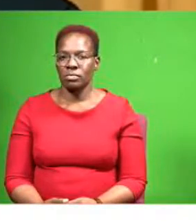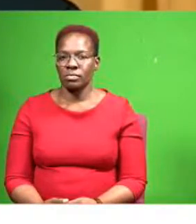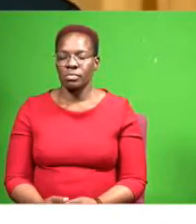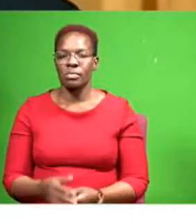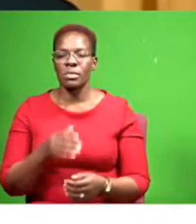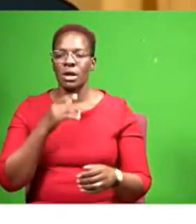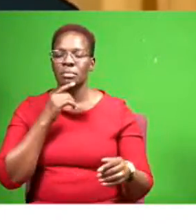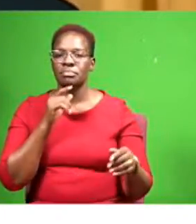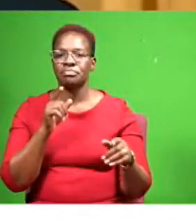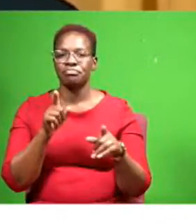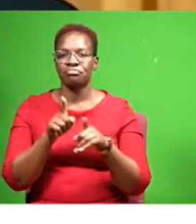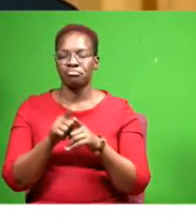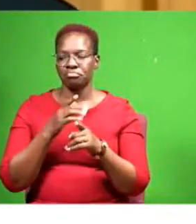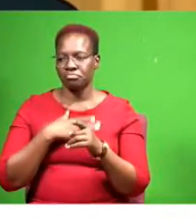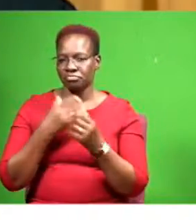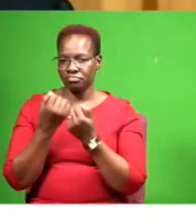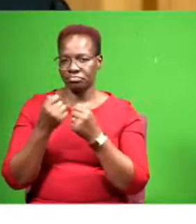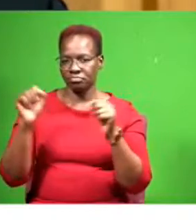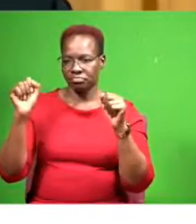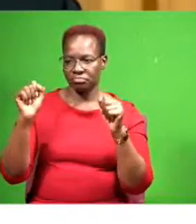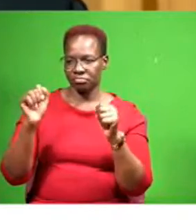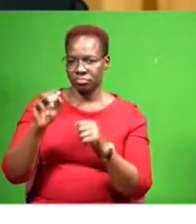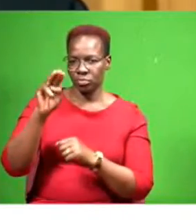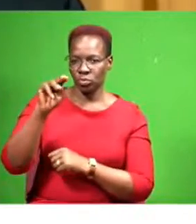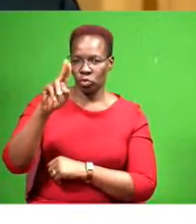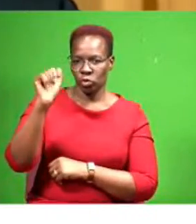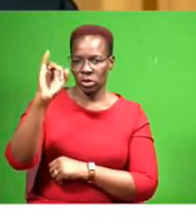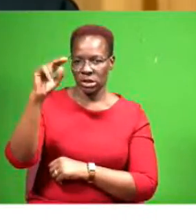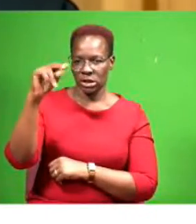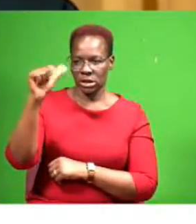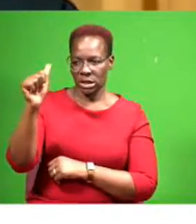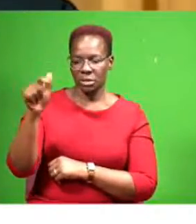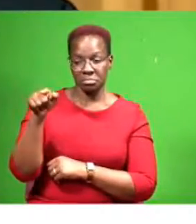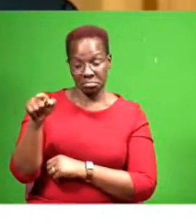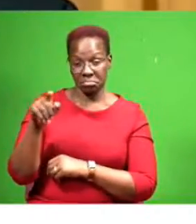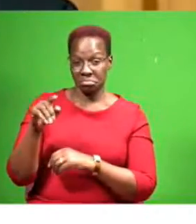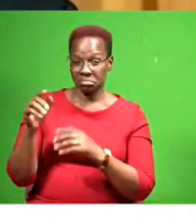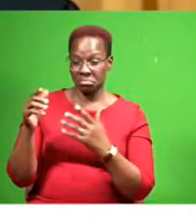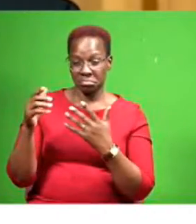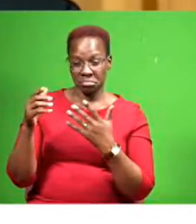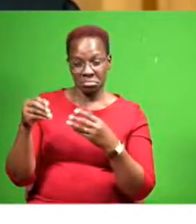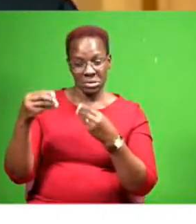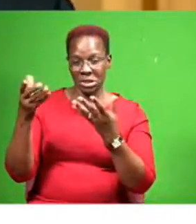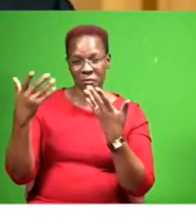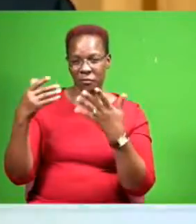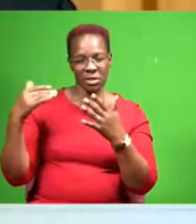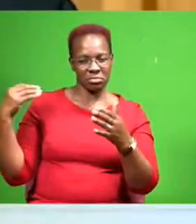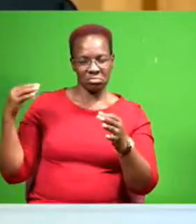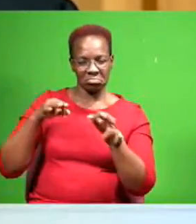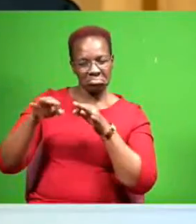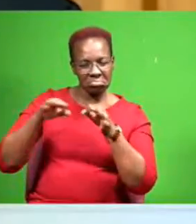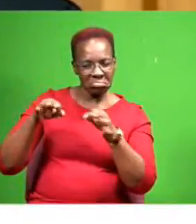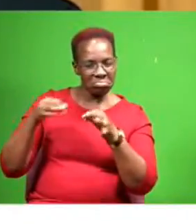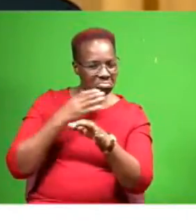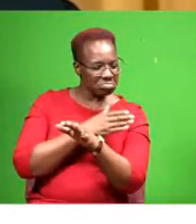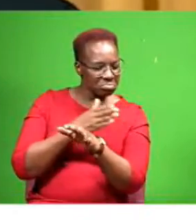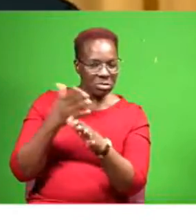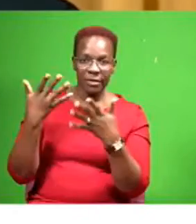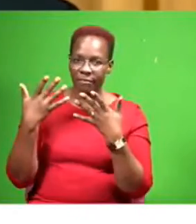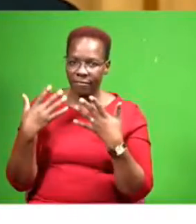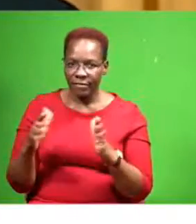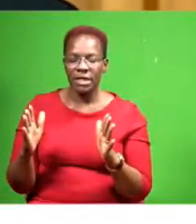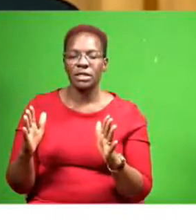brother, President Musinga, has already given that background, and therefore